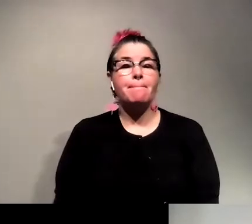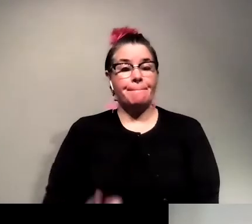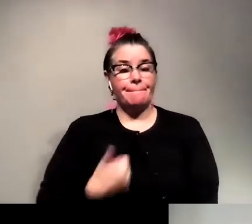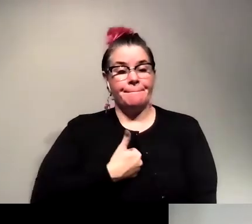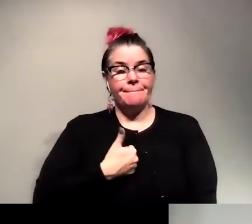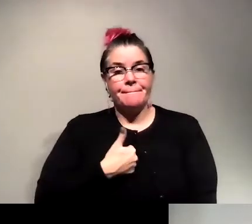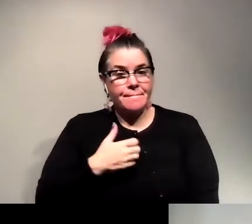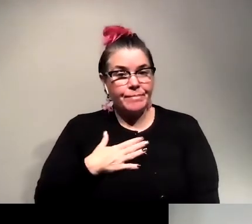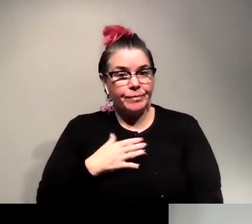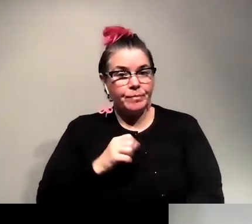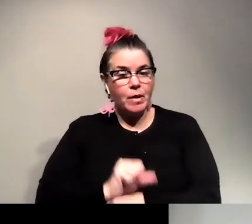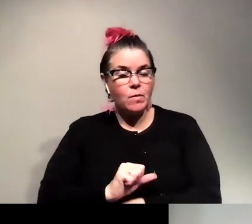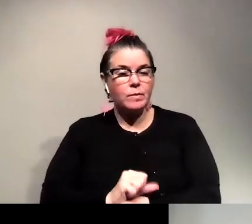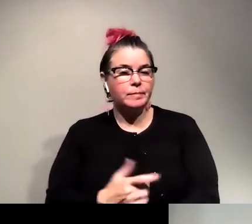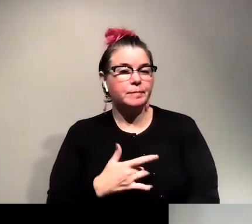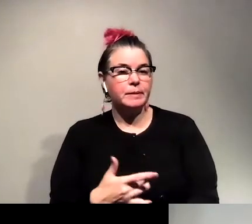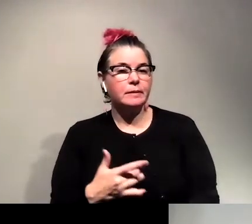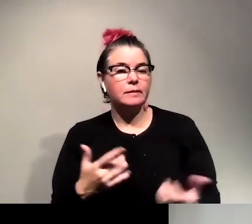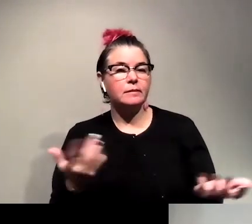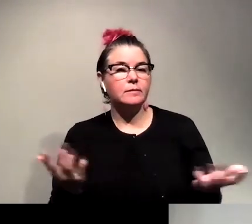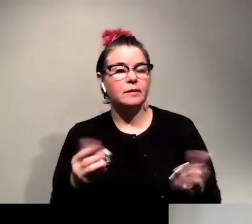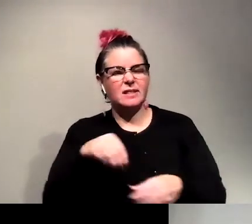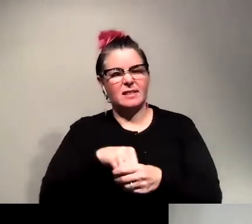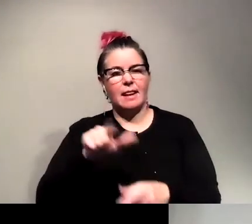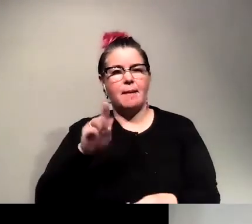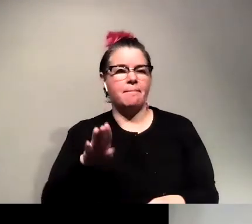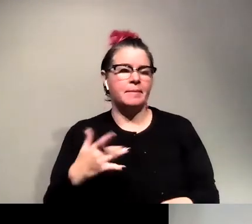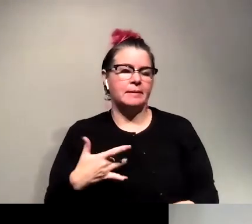work is mostly on the in the lab, so